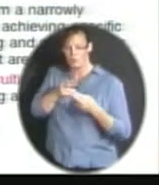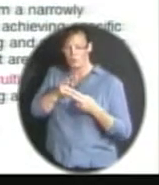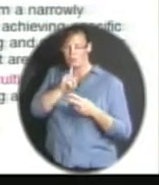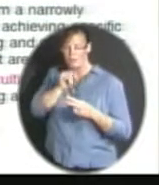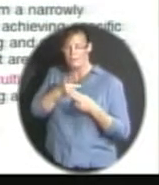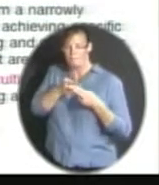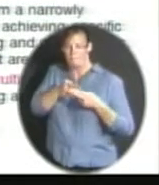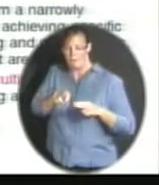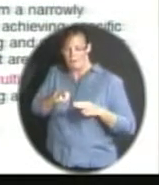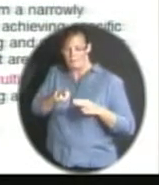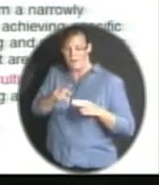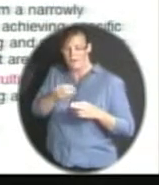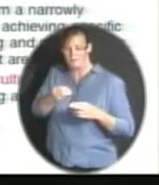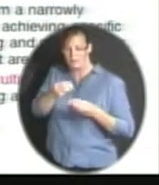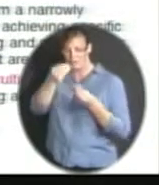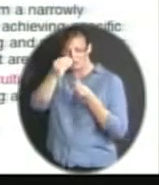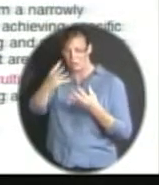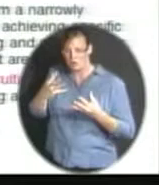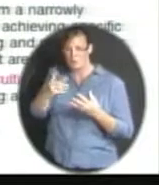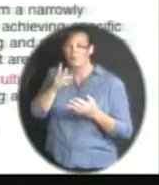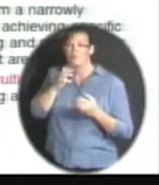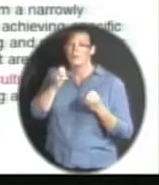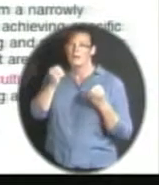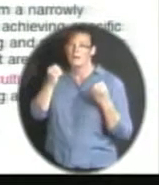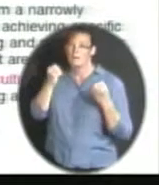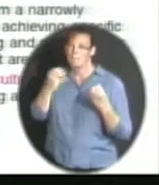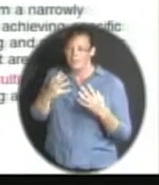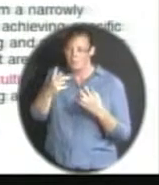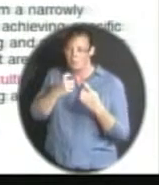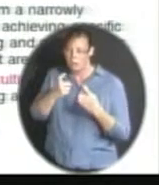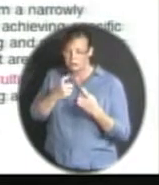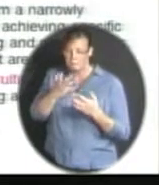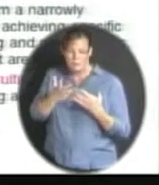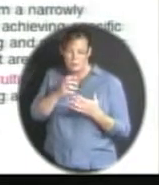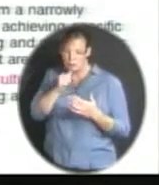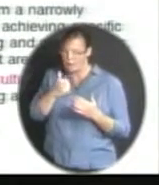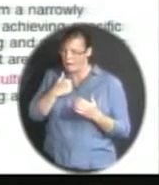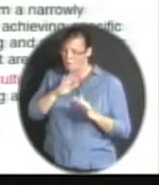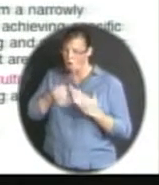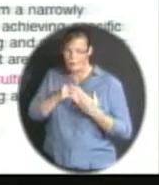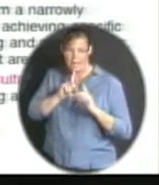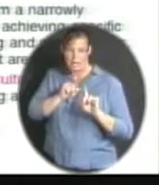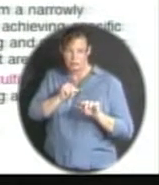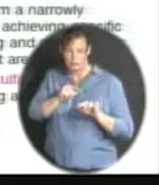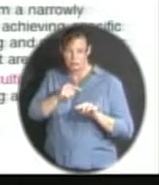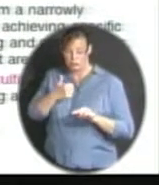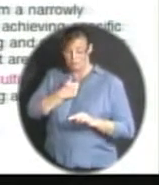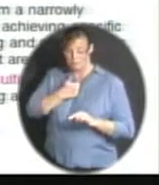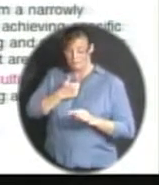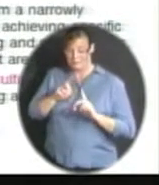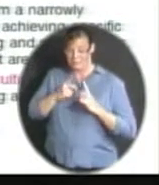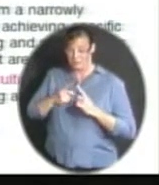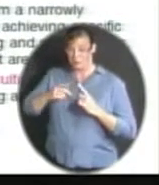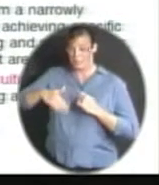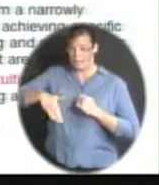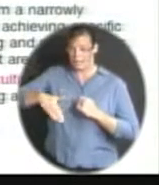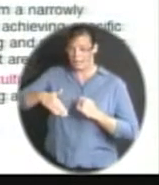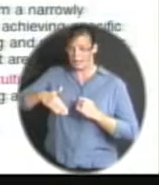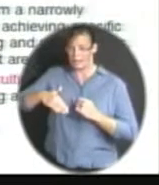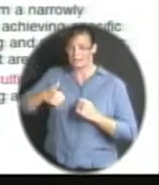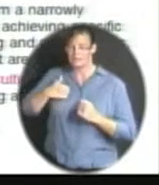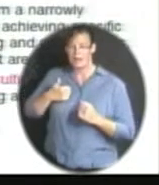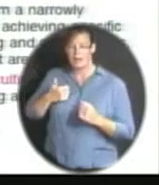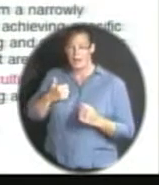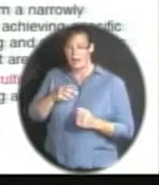it, and what I'm going to say to you is there's going to be a million questions. We may not have all the answers yet ourselves as a district. As I sat through